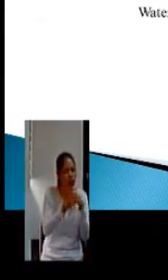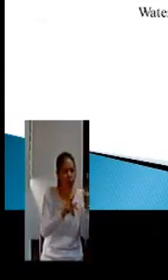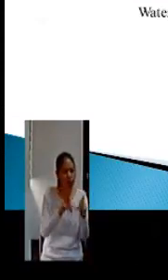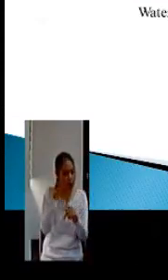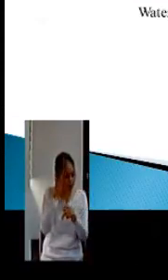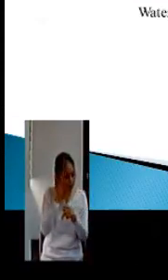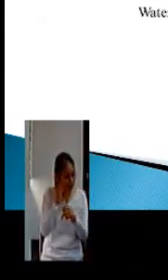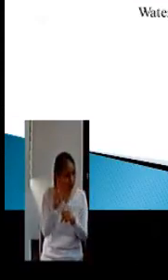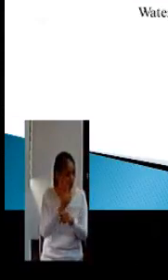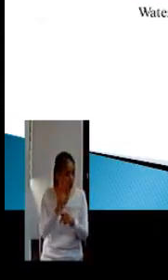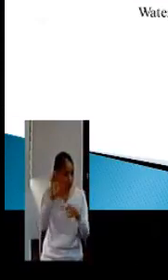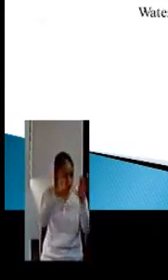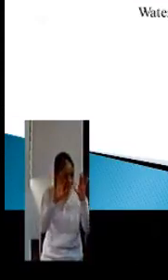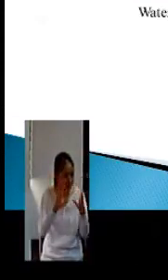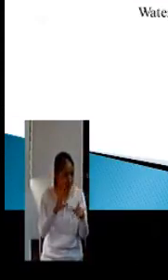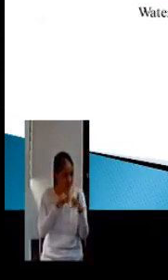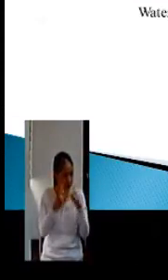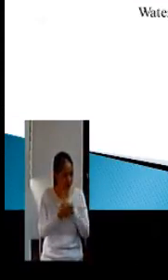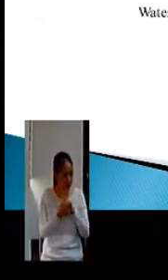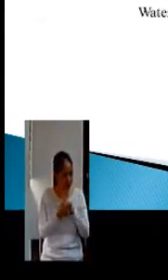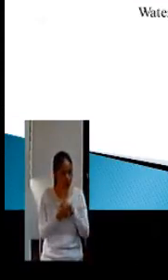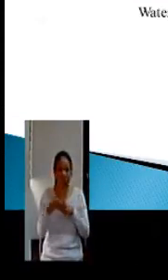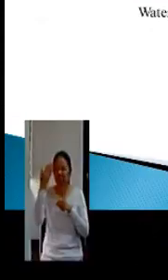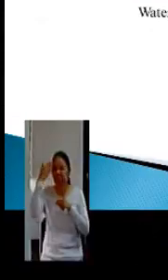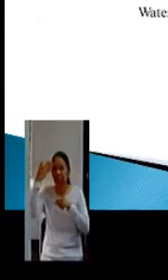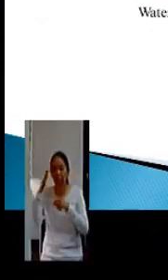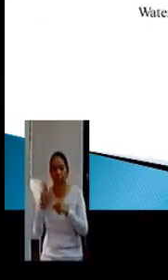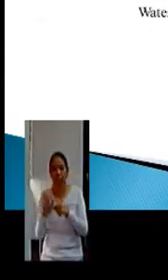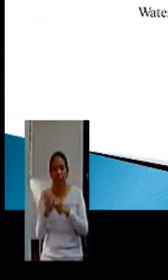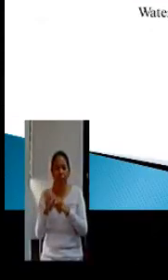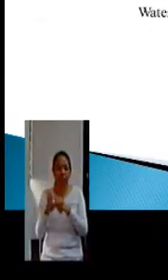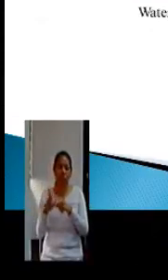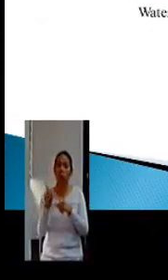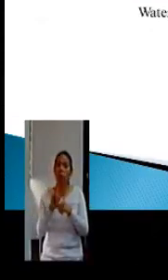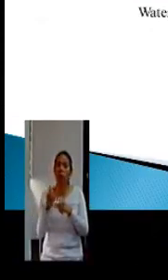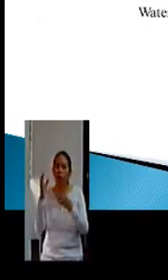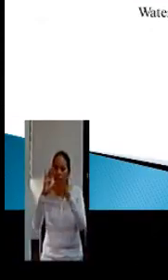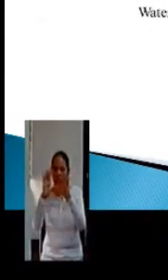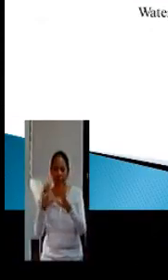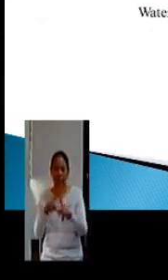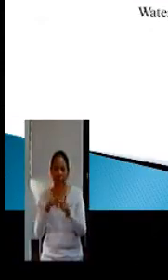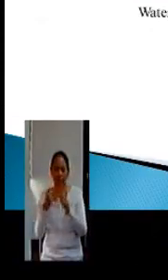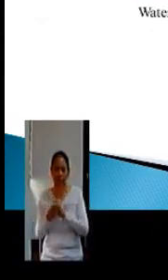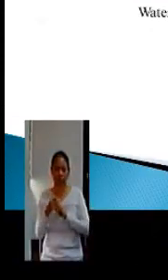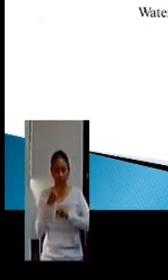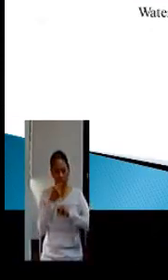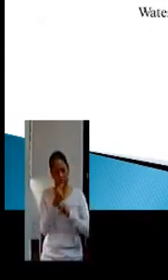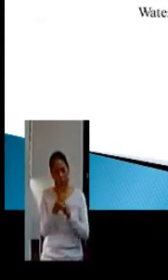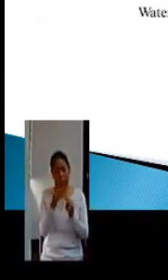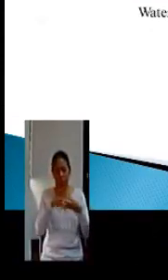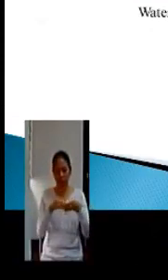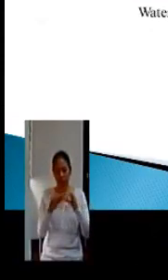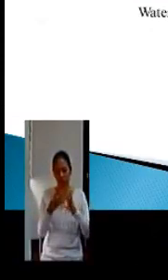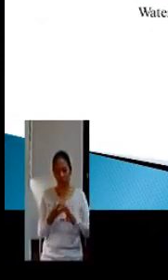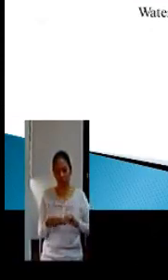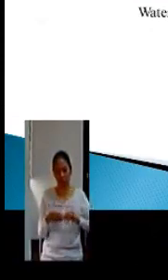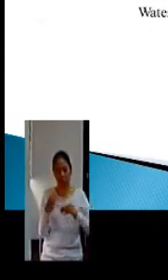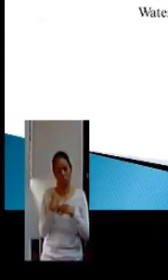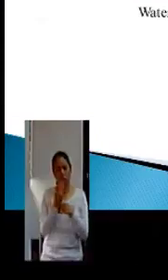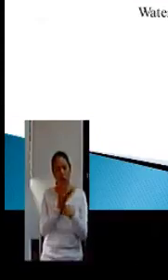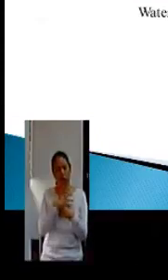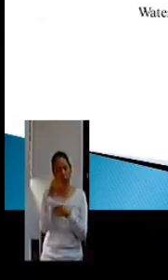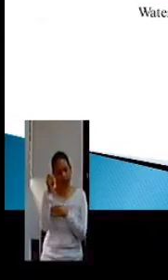change? Wala silang masabi na ito talaga ang climate change. And they will just tell their stories and we would